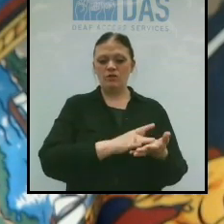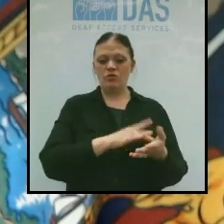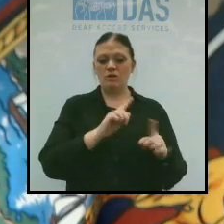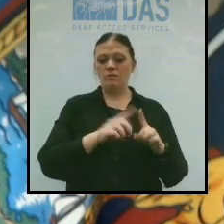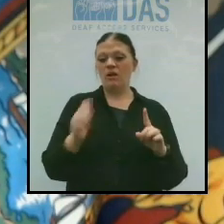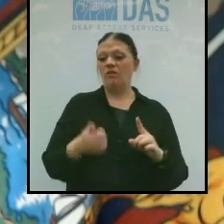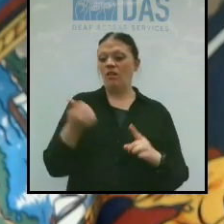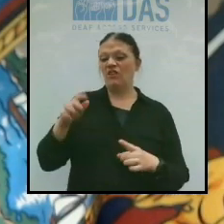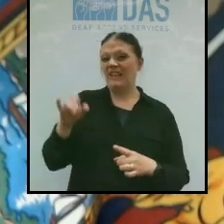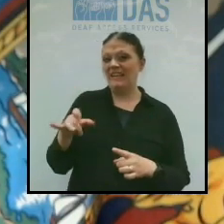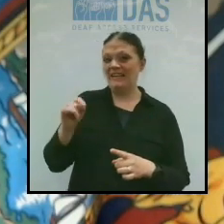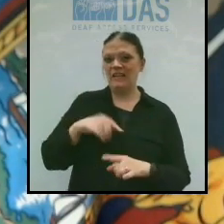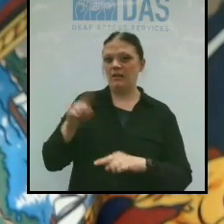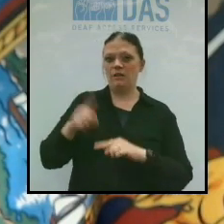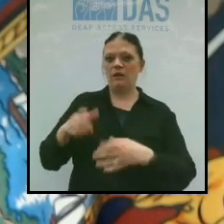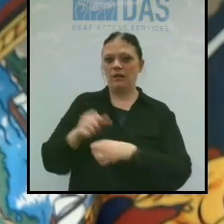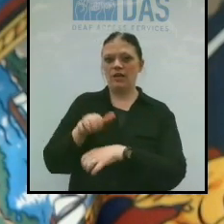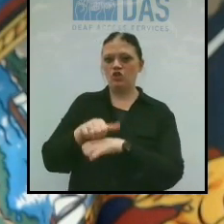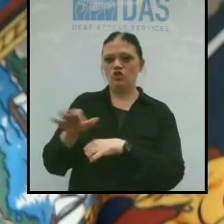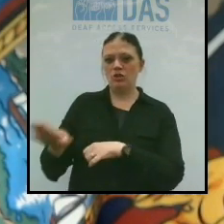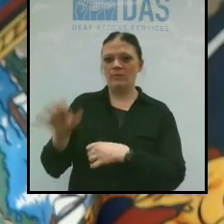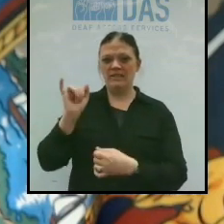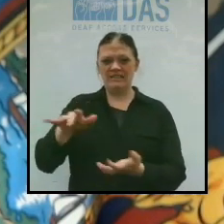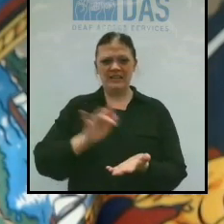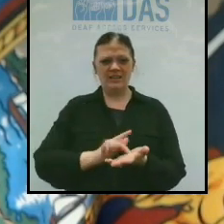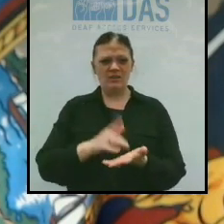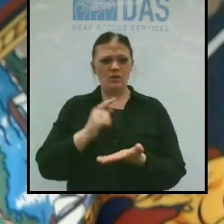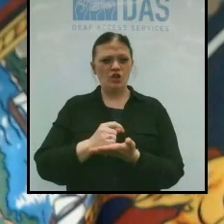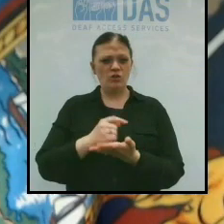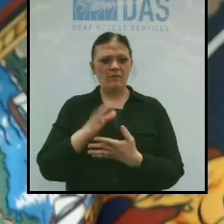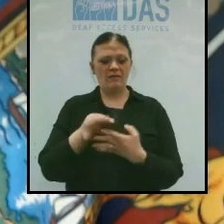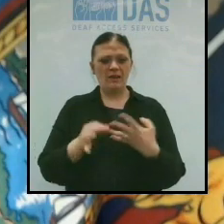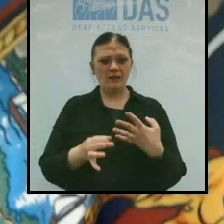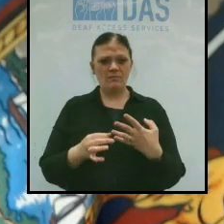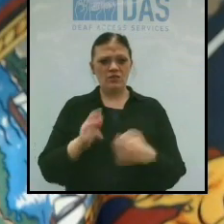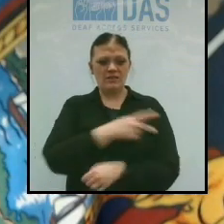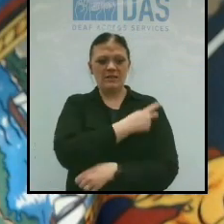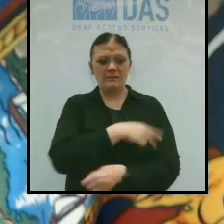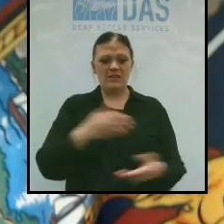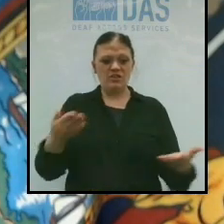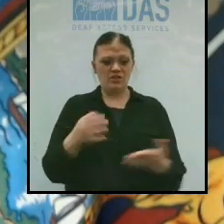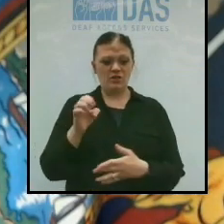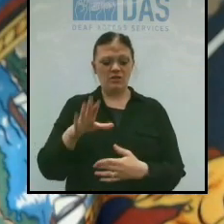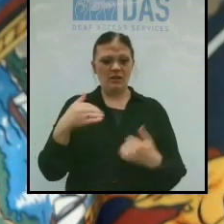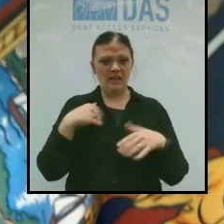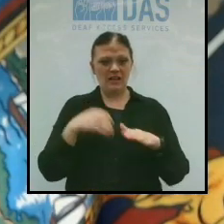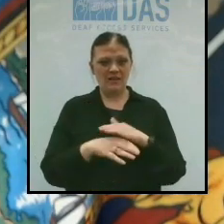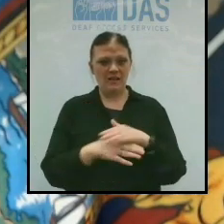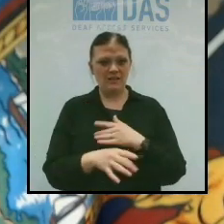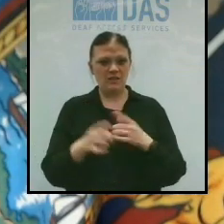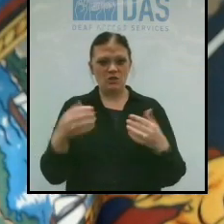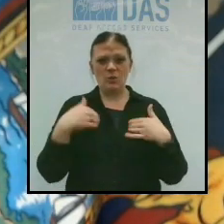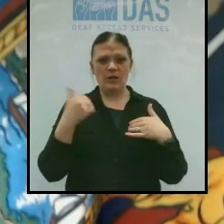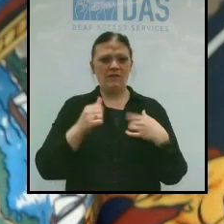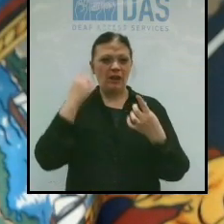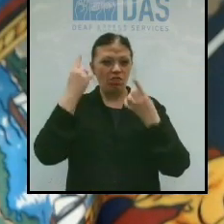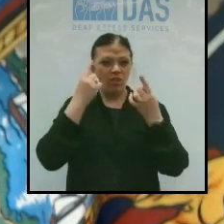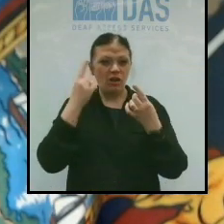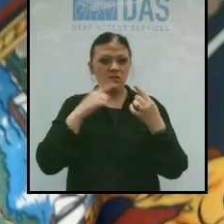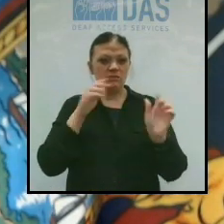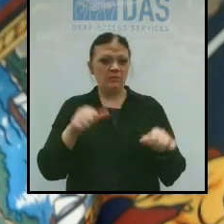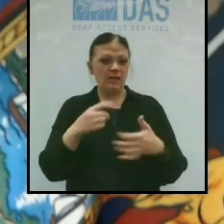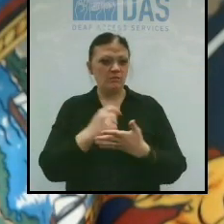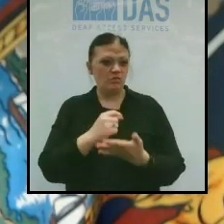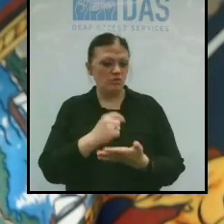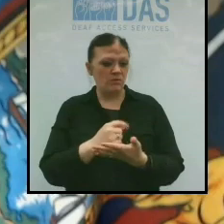that need it can't seem to get shipments. Is this a drug or a treatment option that patients here in Erie County have access to? Do you have any thoughts on it as a potential